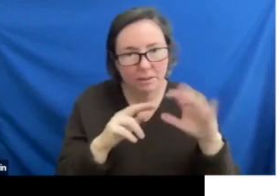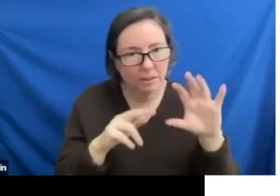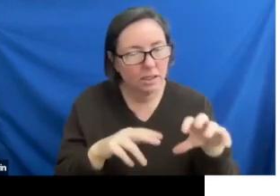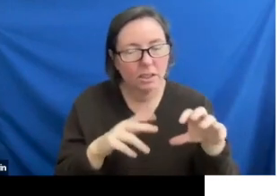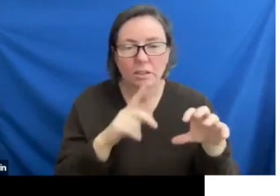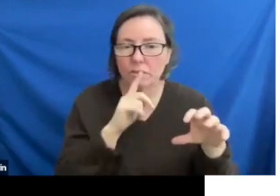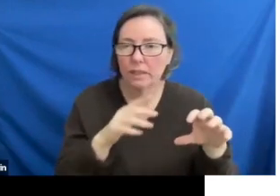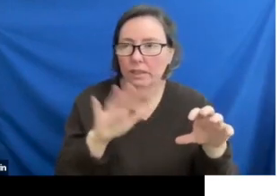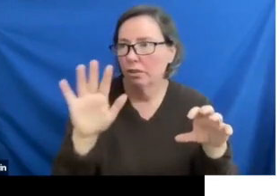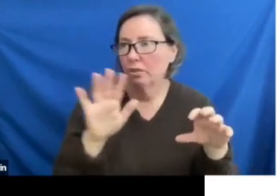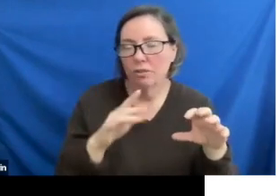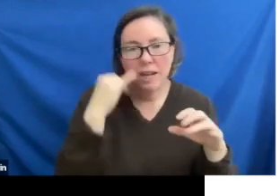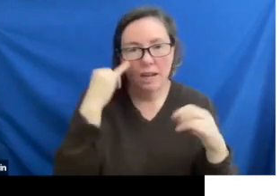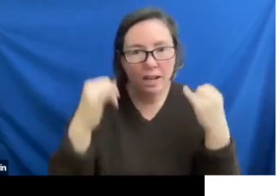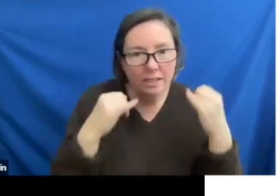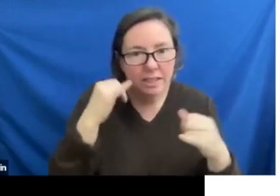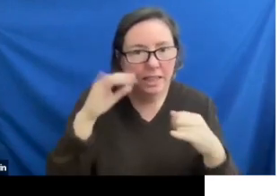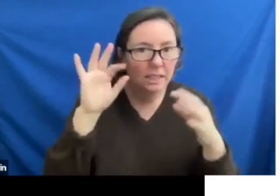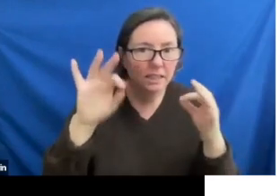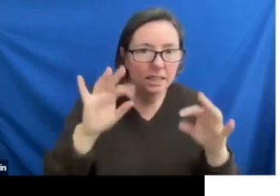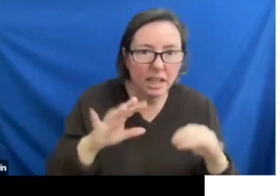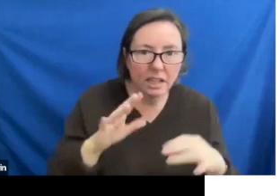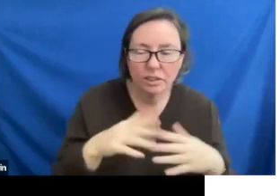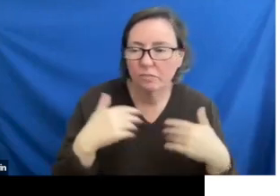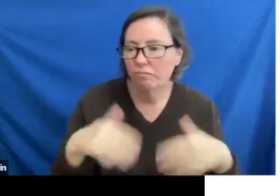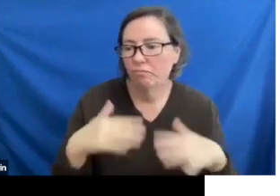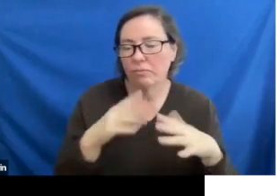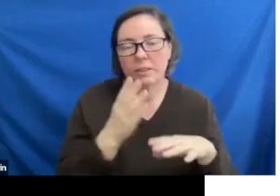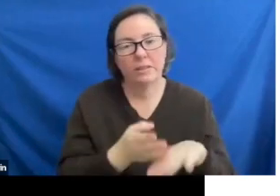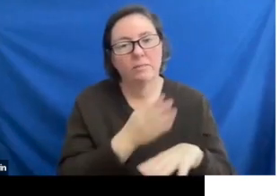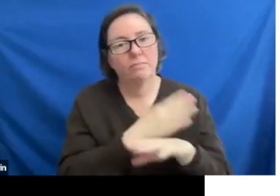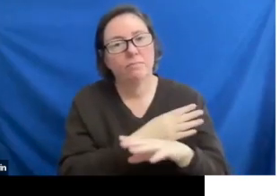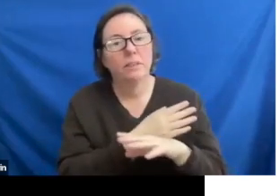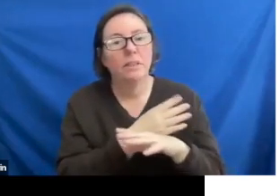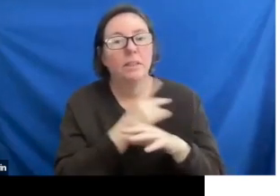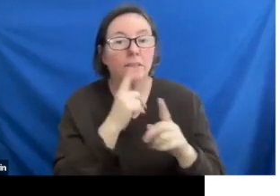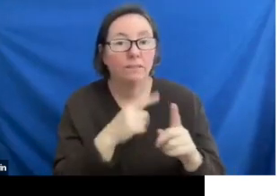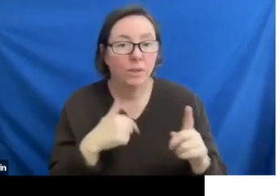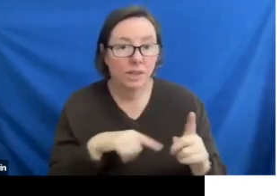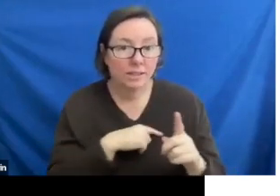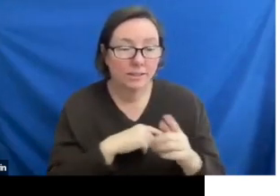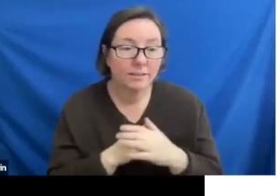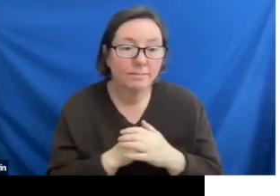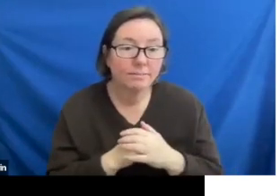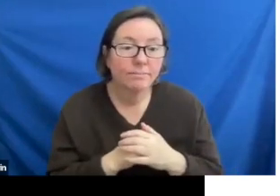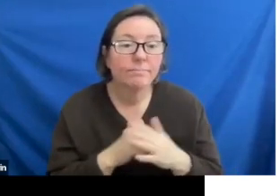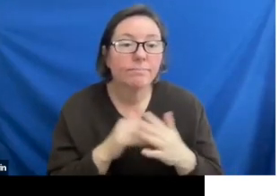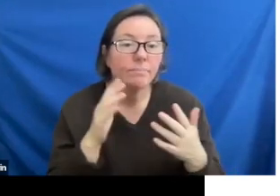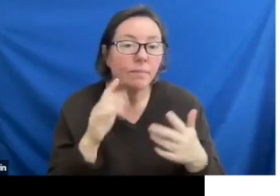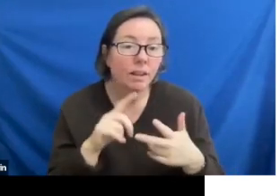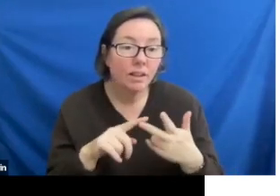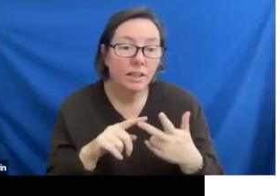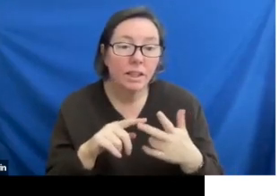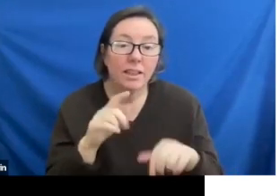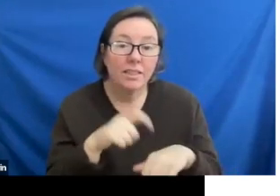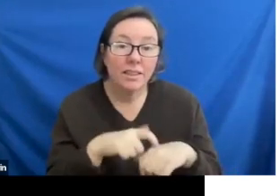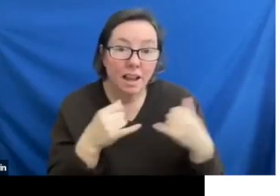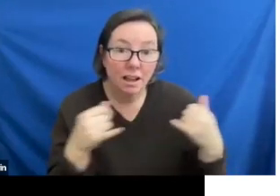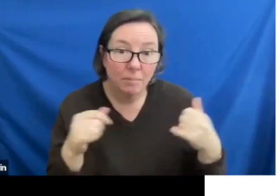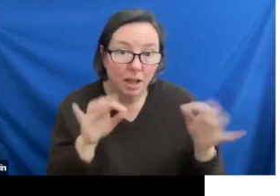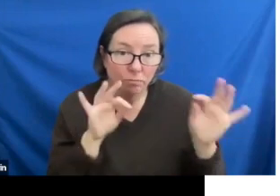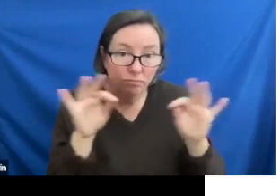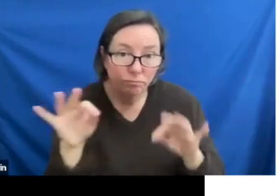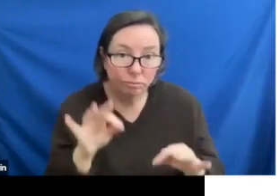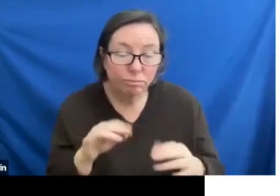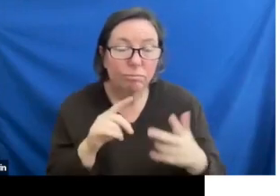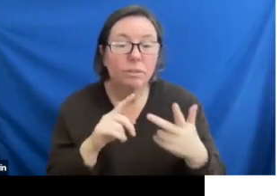some great suggestions and some great ideas about how to make improvements. We'll go through the timeline. We'll talk about the